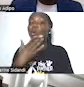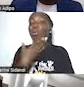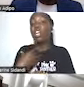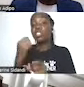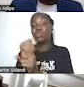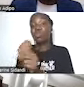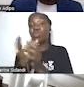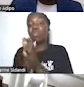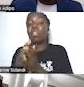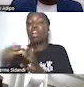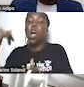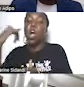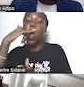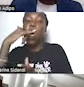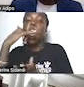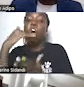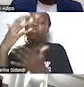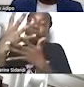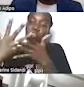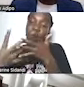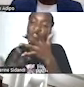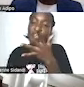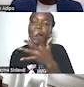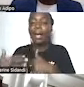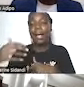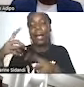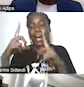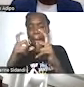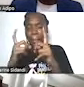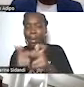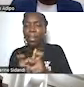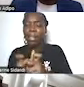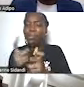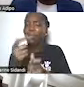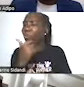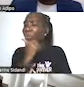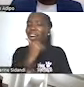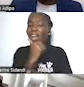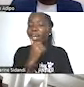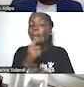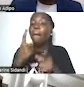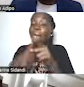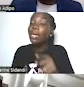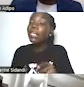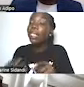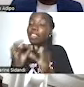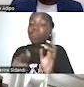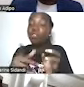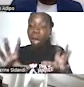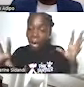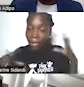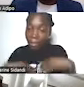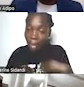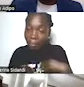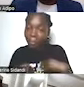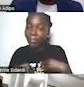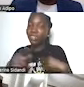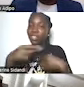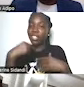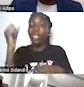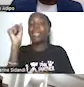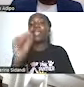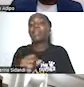call logs, your SMSs, your camera. So what they're trying to do is that for you to accept, once you have accepted yes, then you've given them 100%